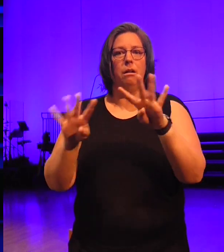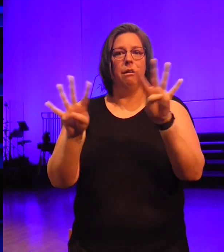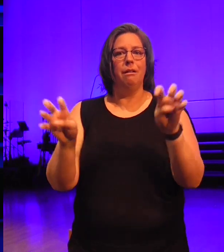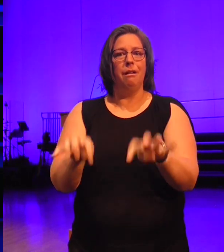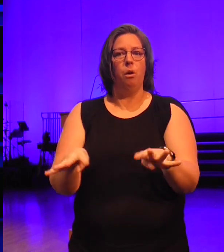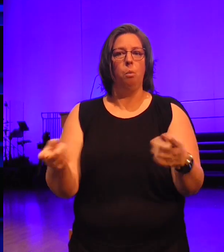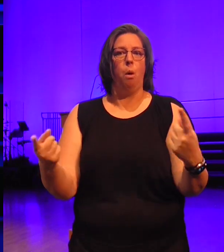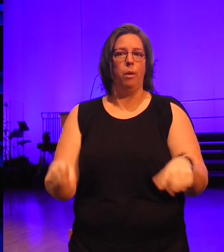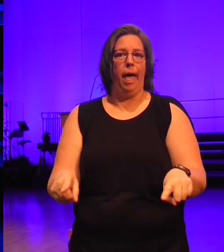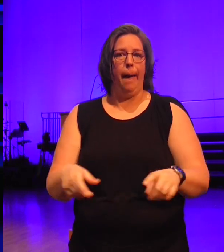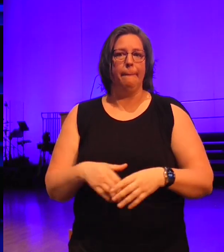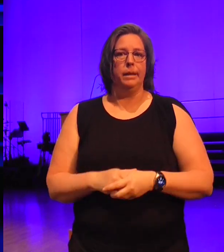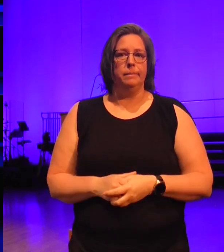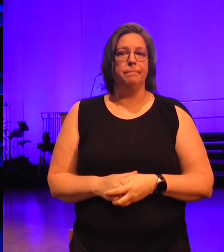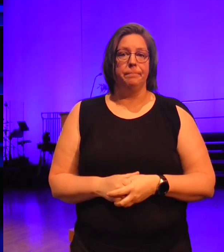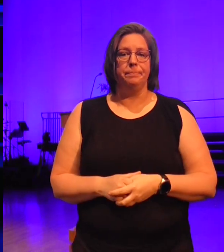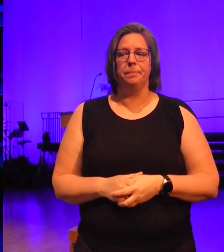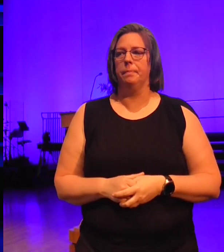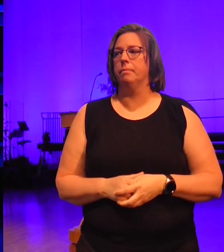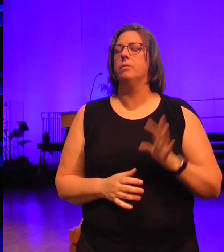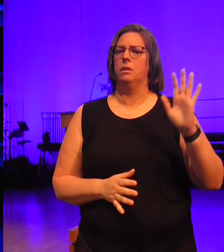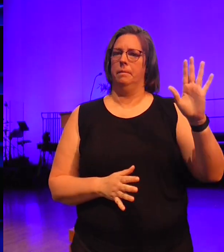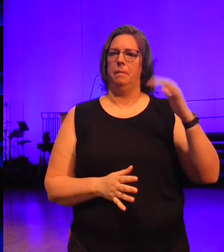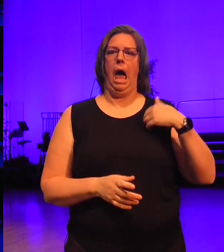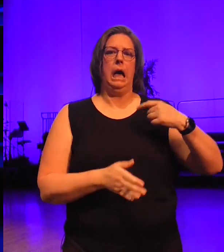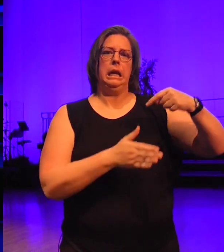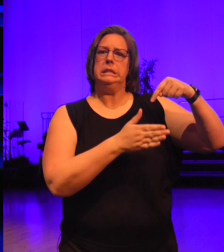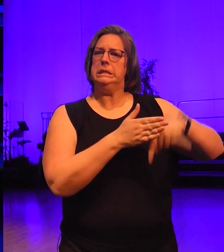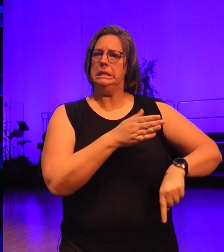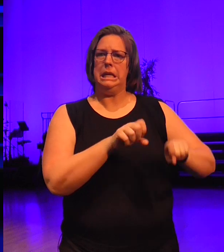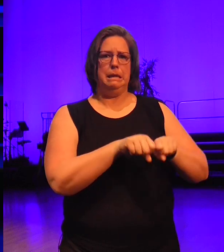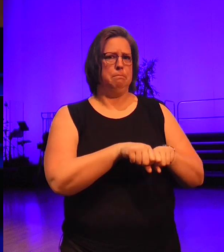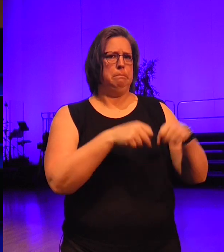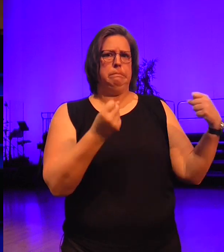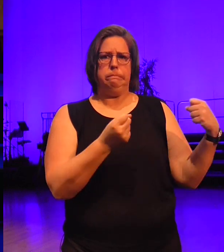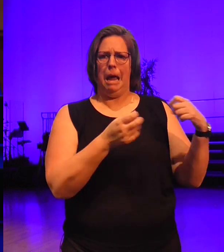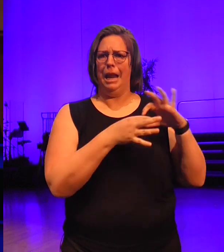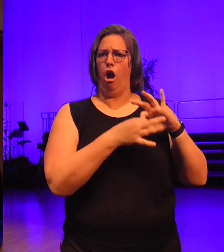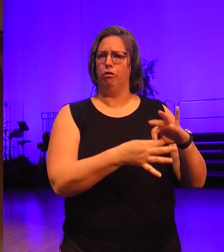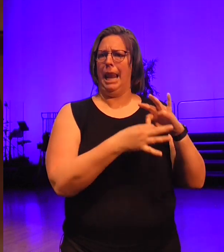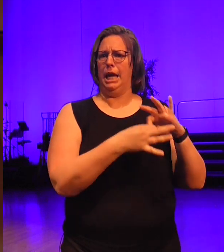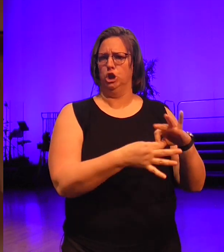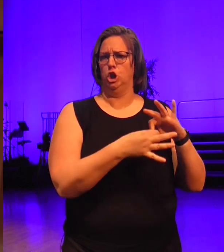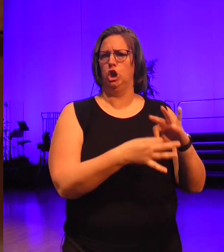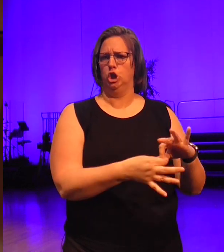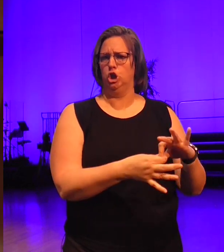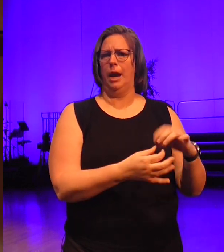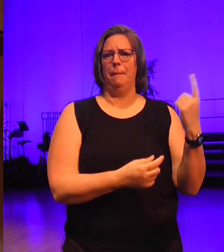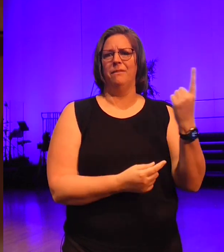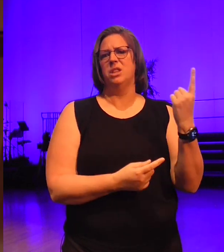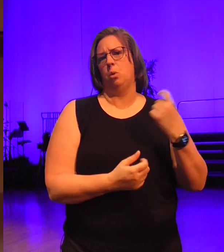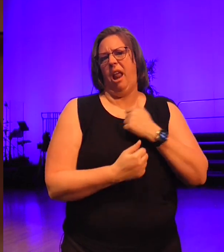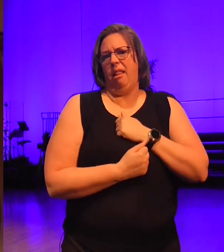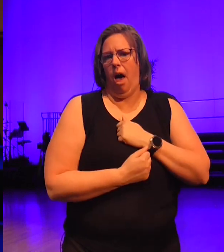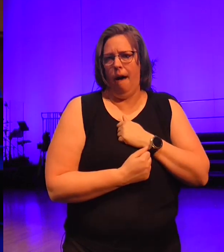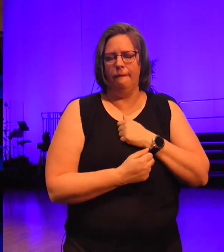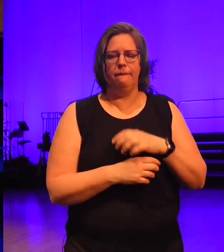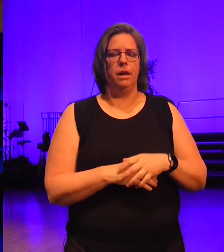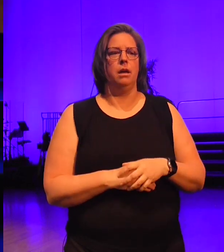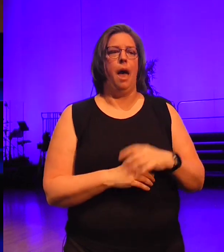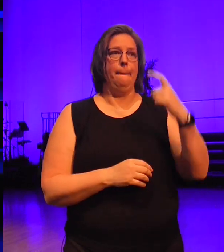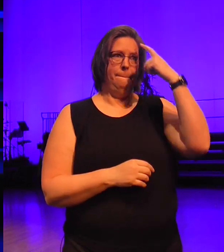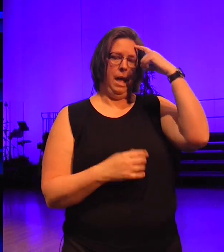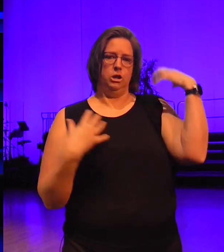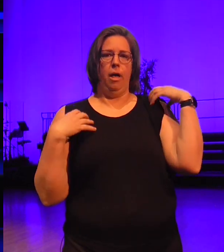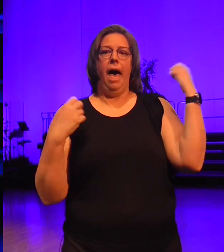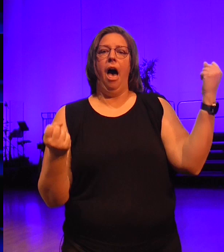once had a deep fracture in a relationship with someone I love. A mental health episode came